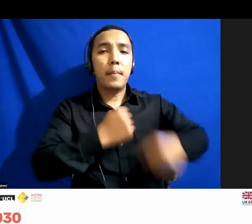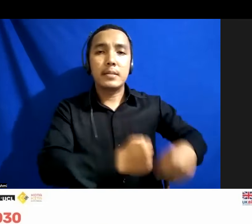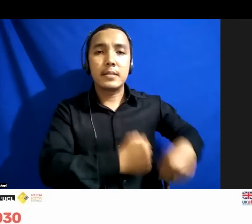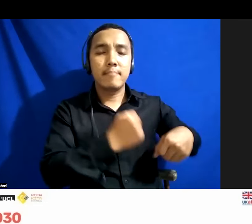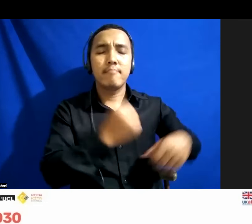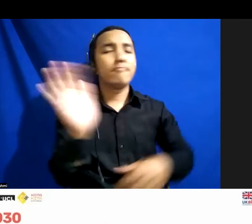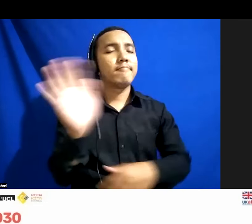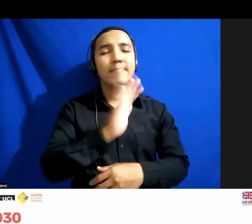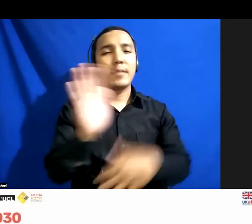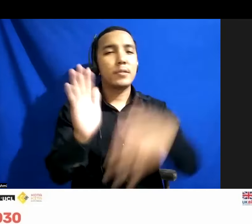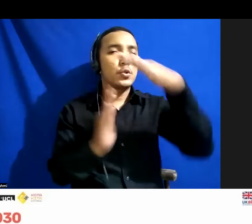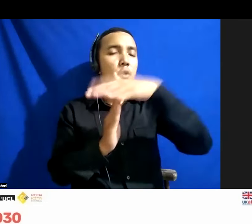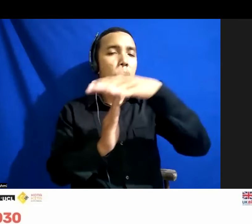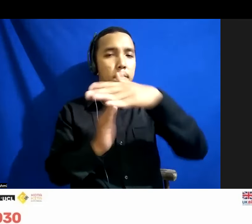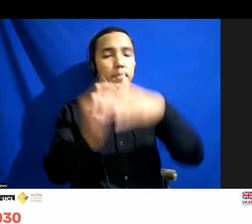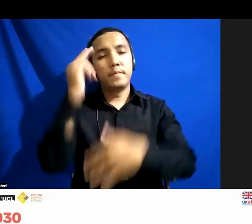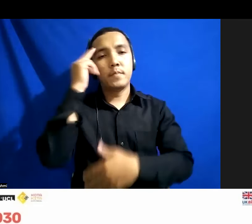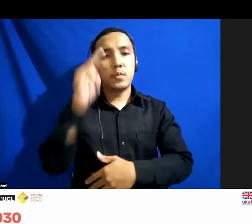without